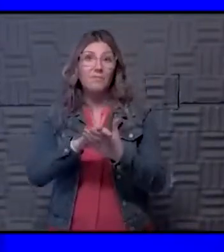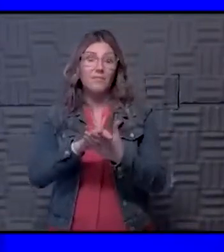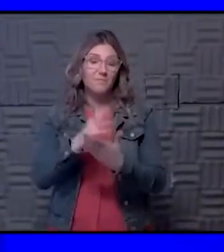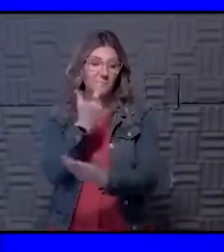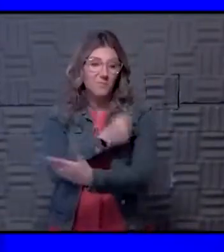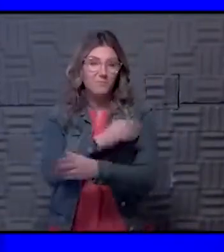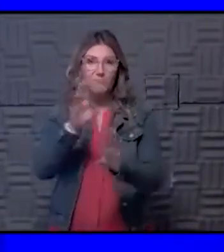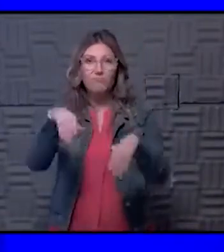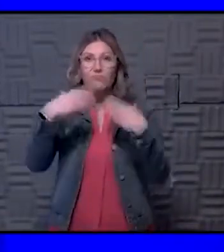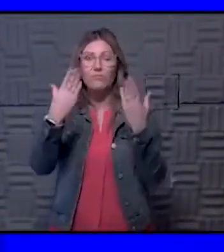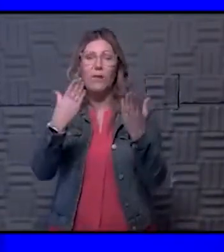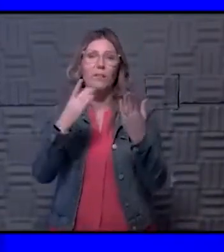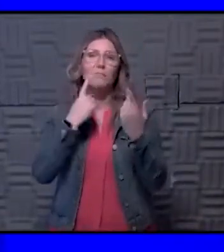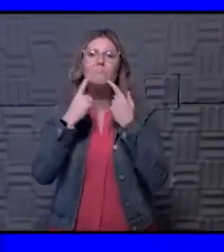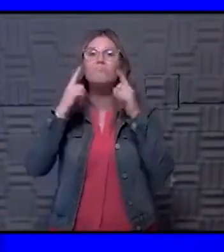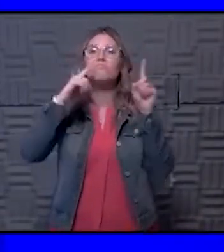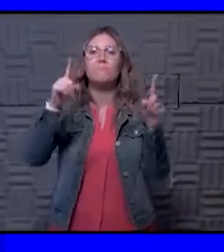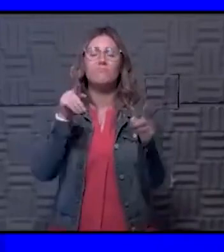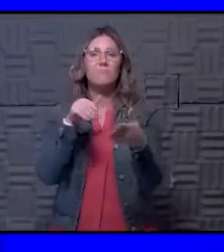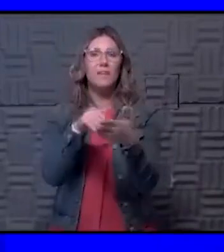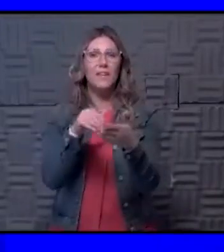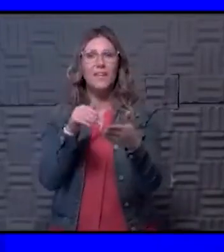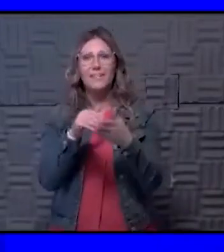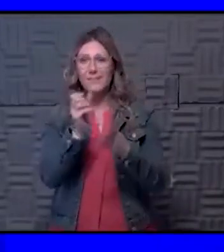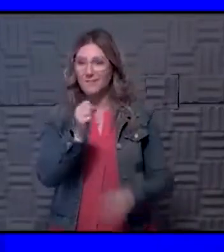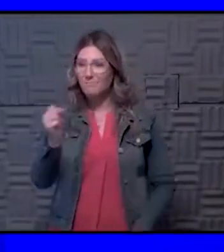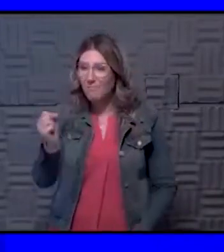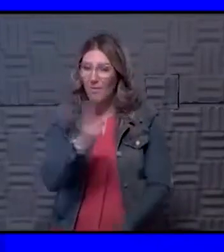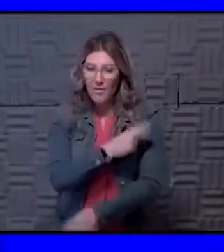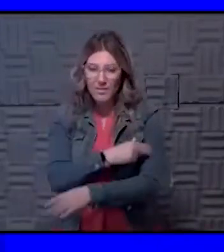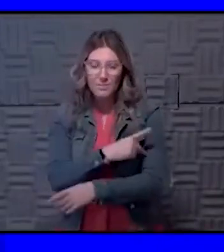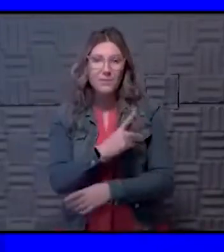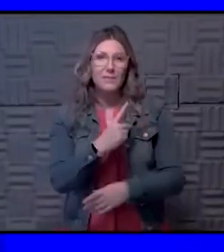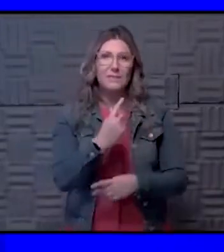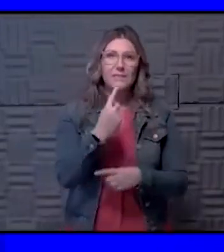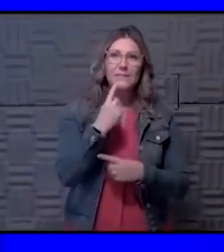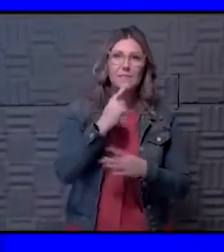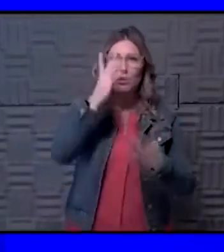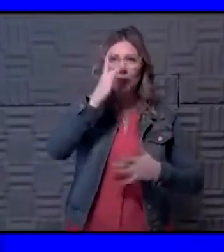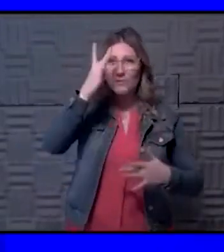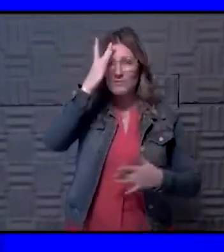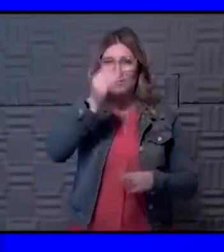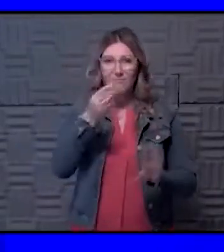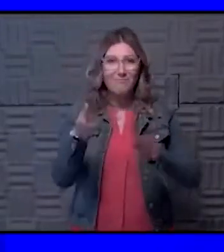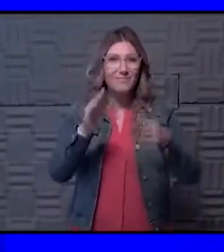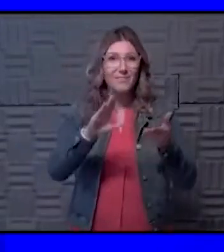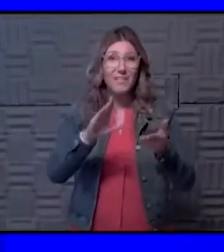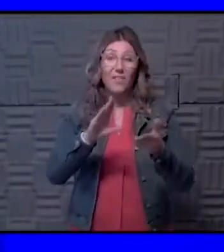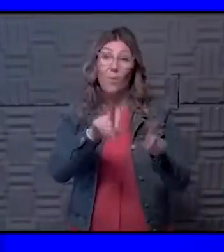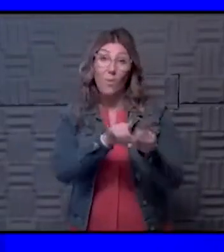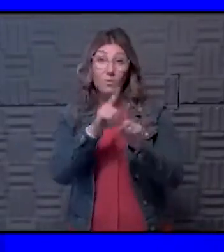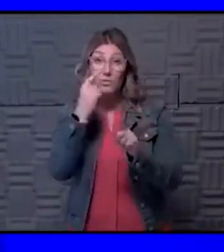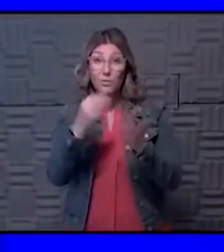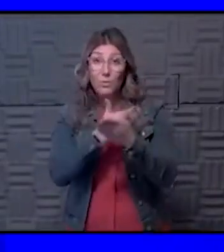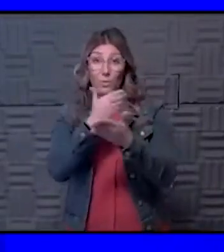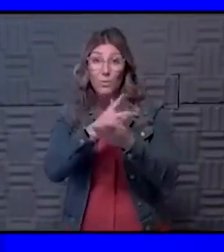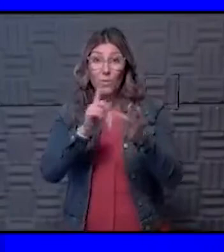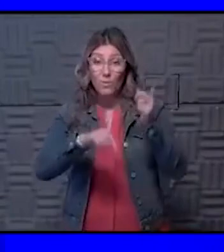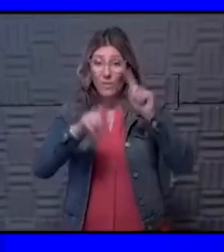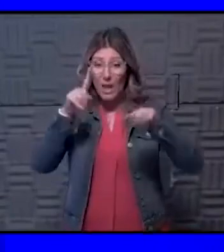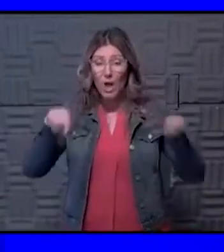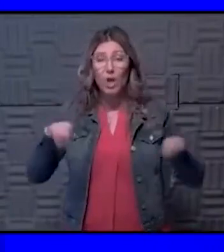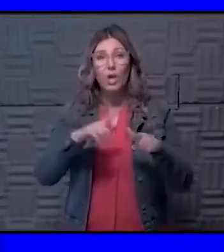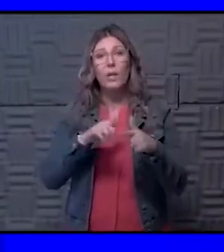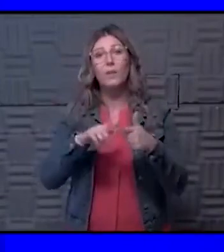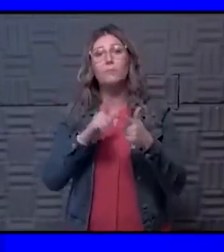to provide very good efficacy against hospitalization, severe disease, and death, even for those variants. So, we'll continue to work on